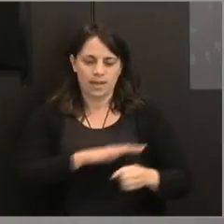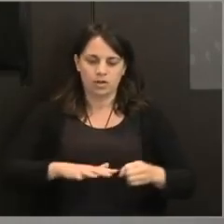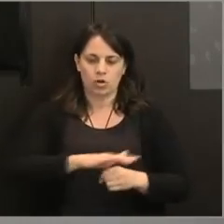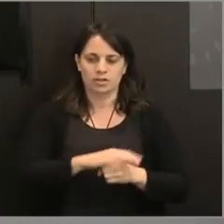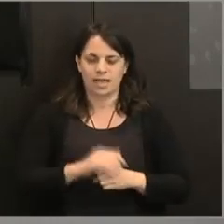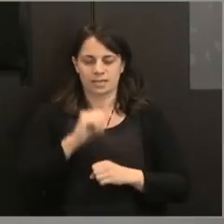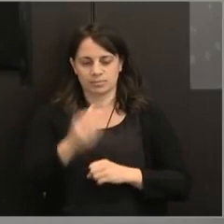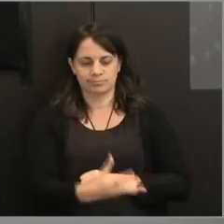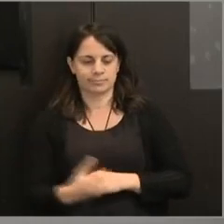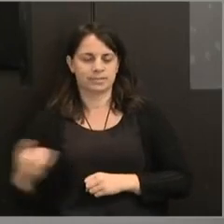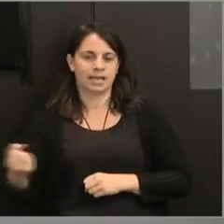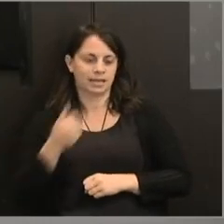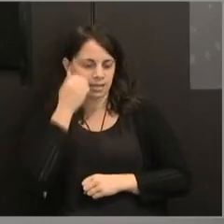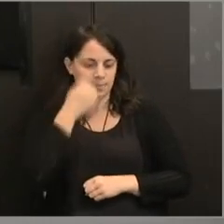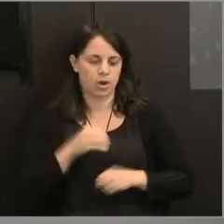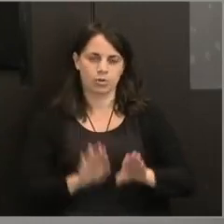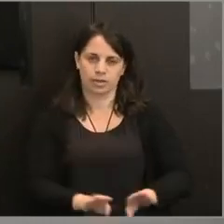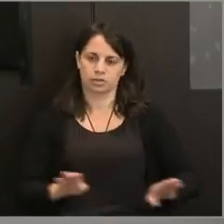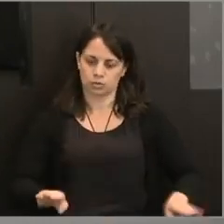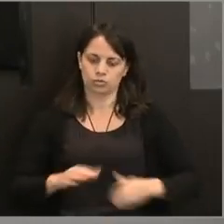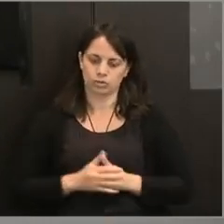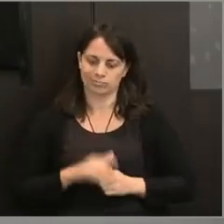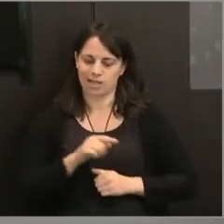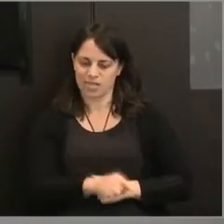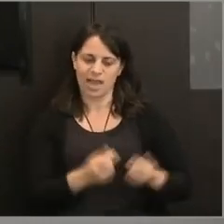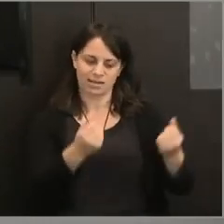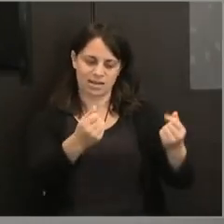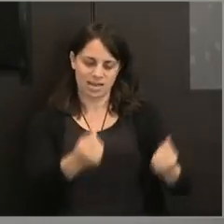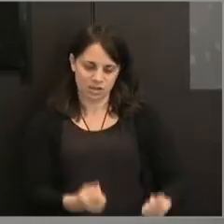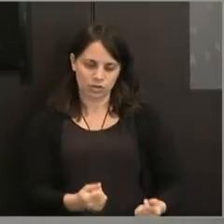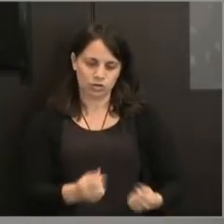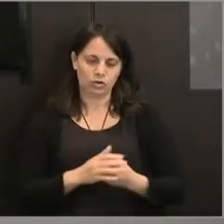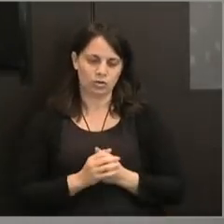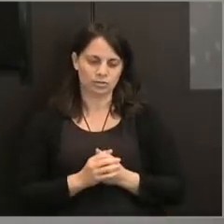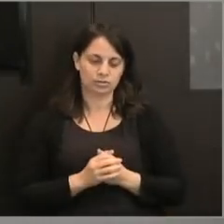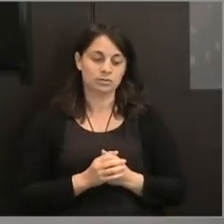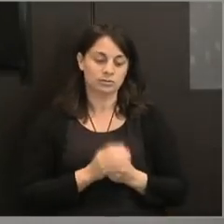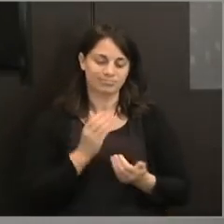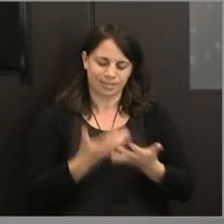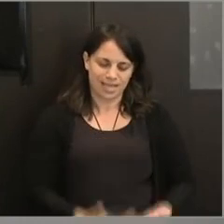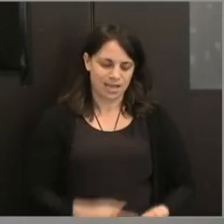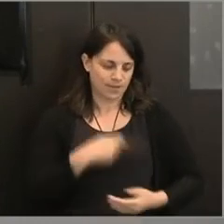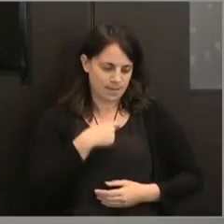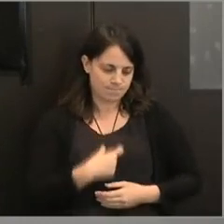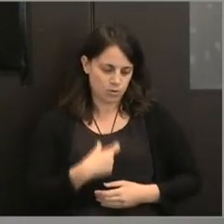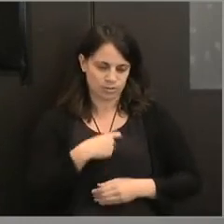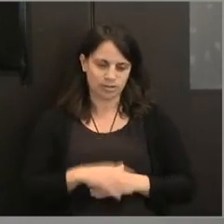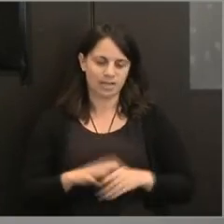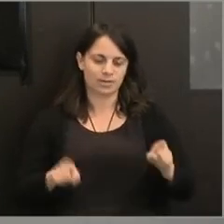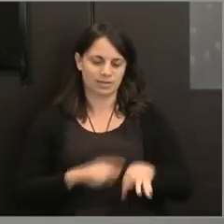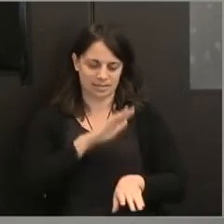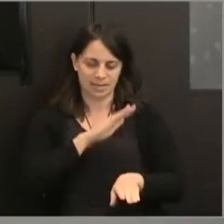taking of Māori children has been a cost that has been both intensely personal and inherently